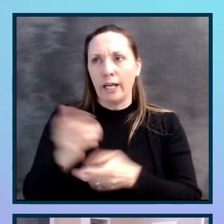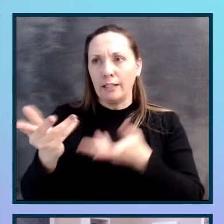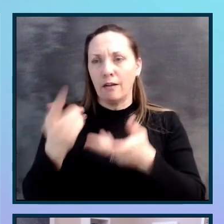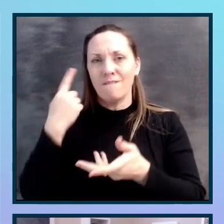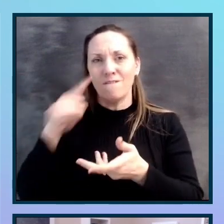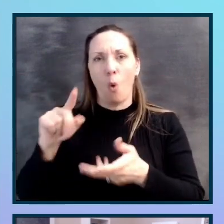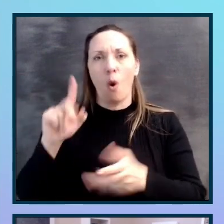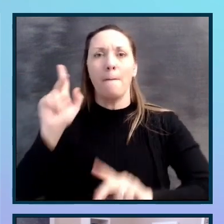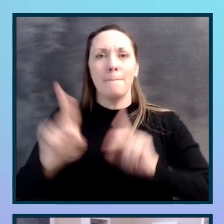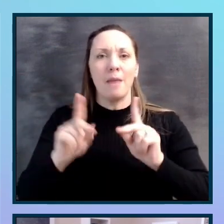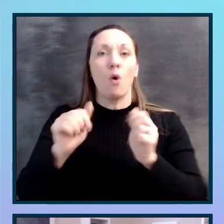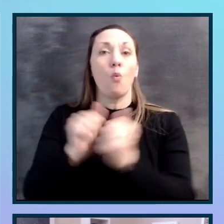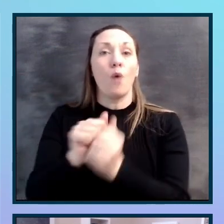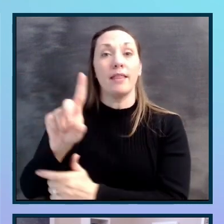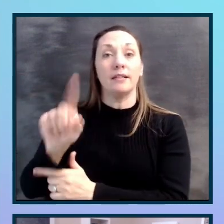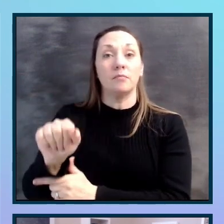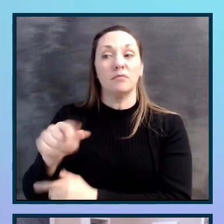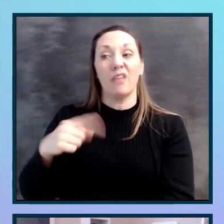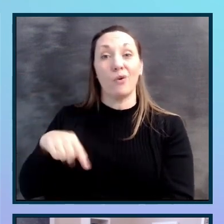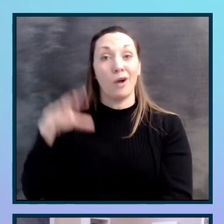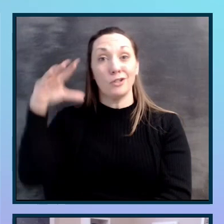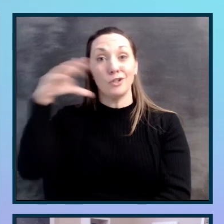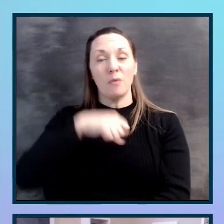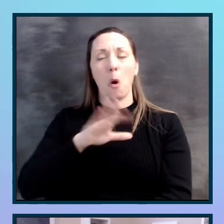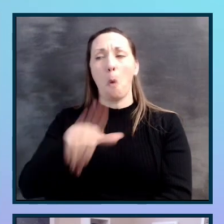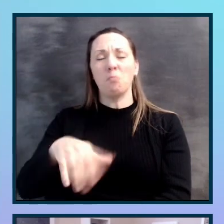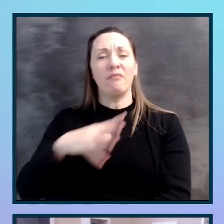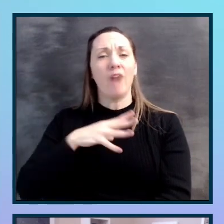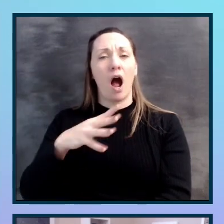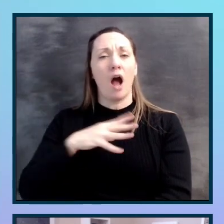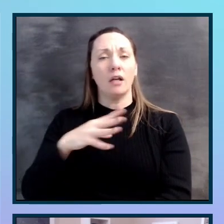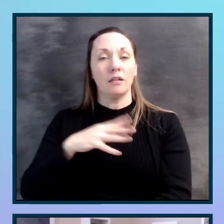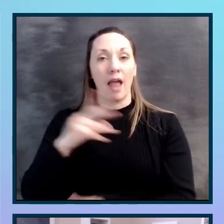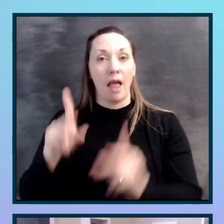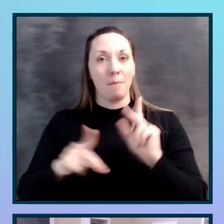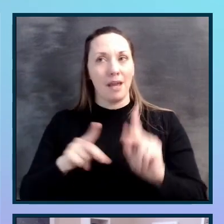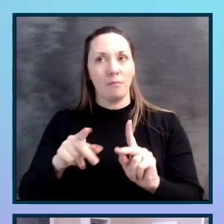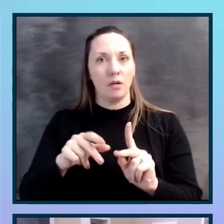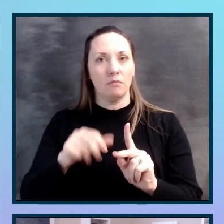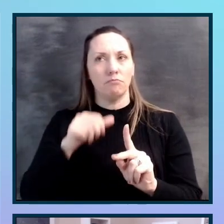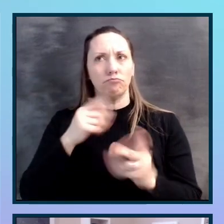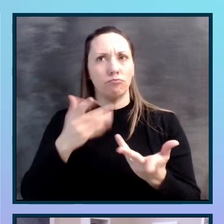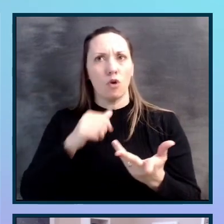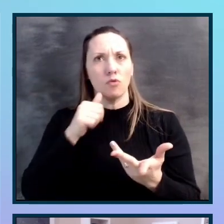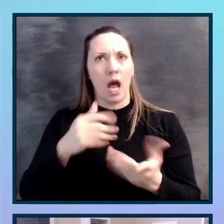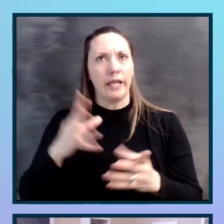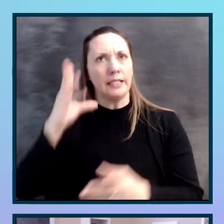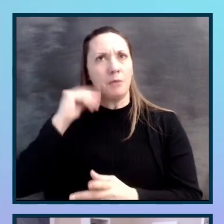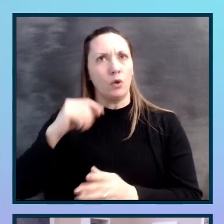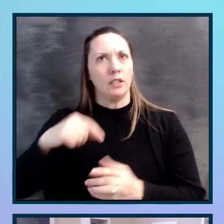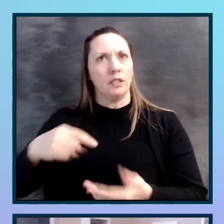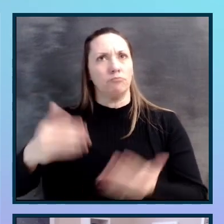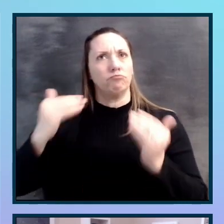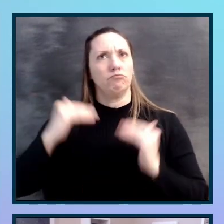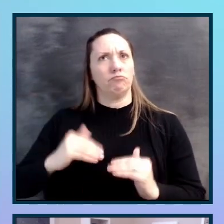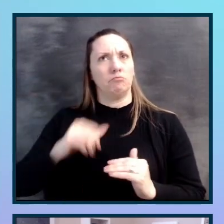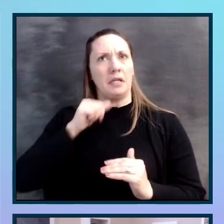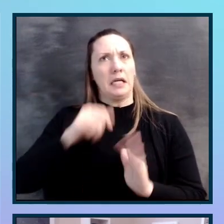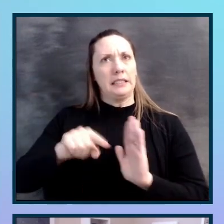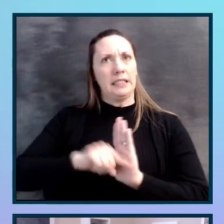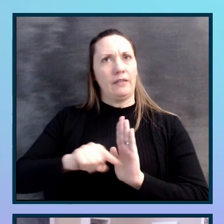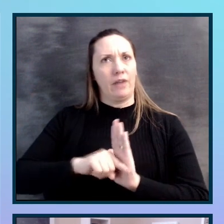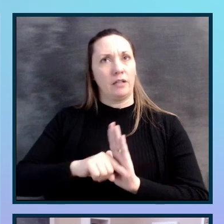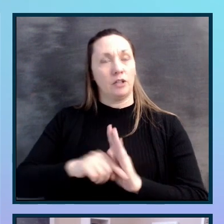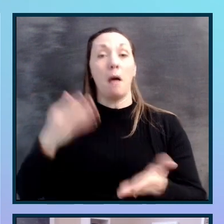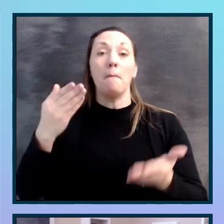disabilities. They are just assuming that it is fine and that people are not at a disadvantage. And maybe, to be fair, maybe that